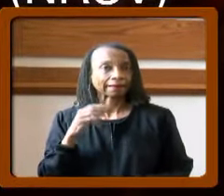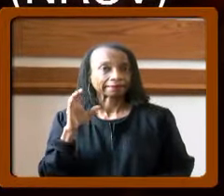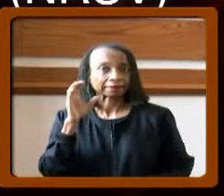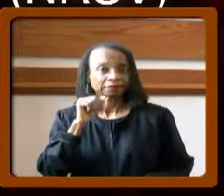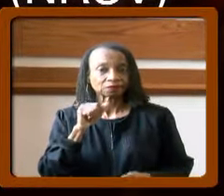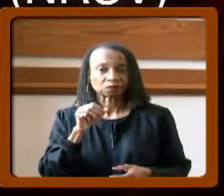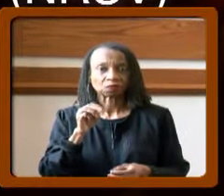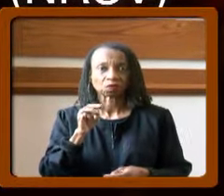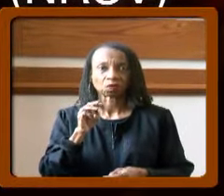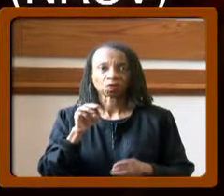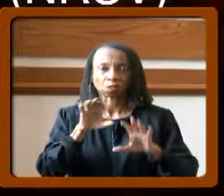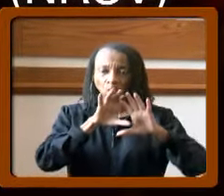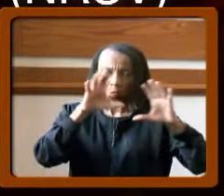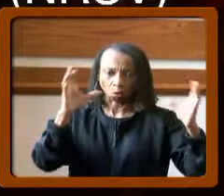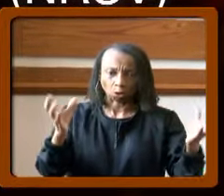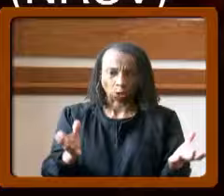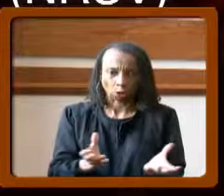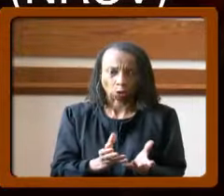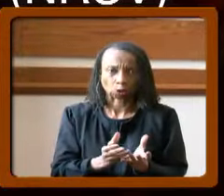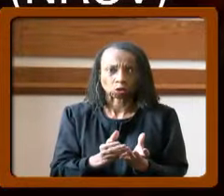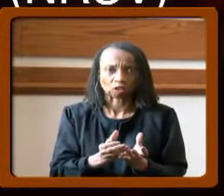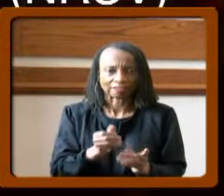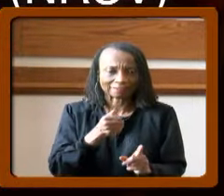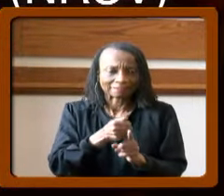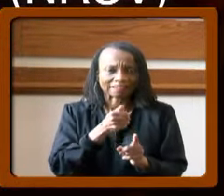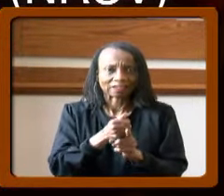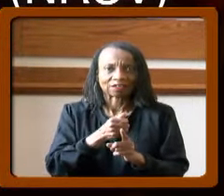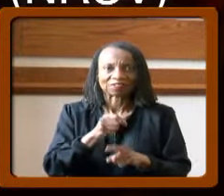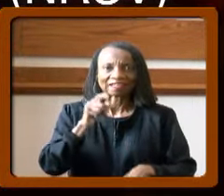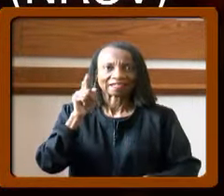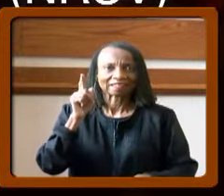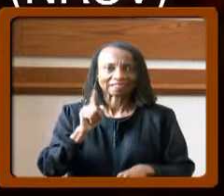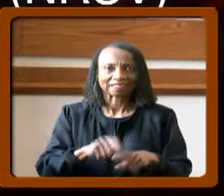could not contain the books